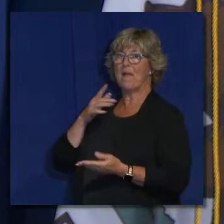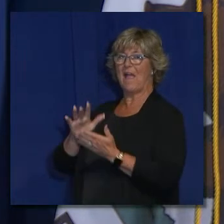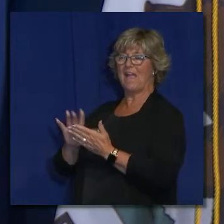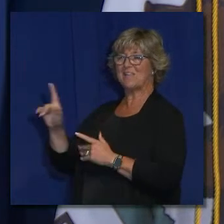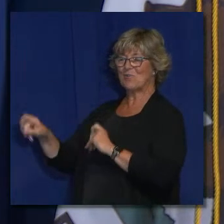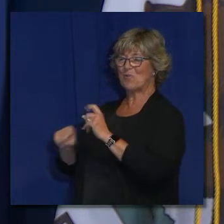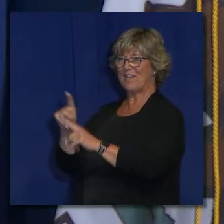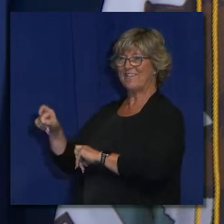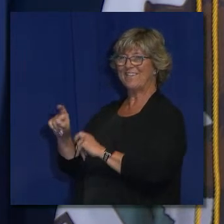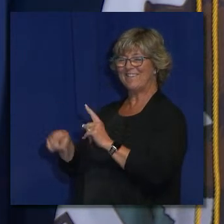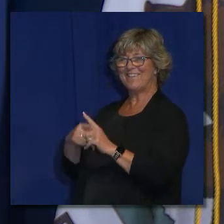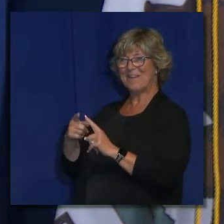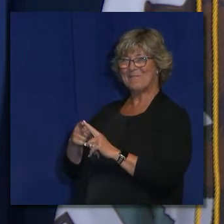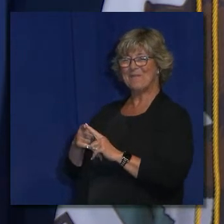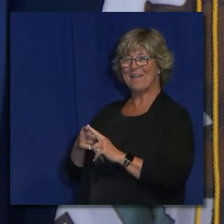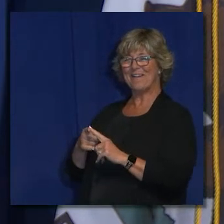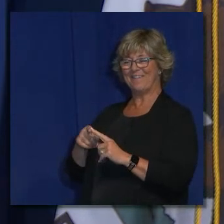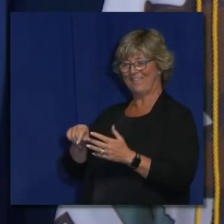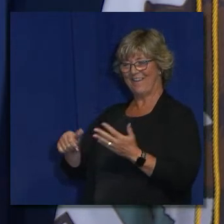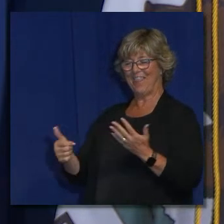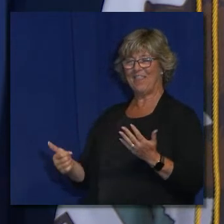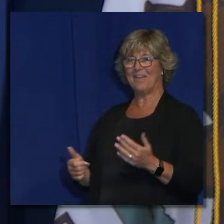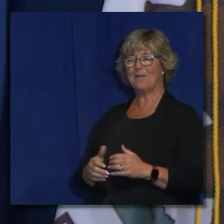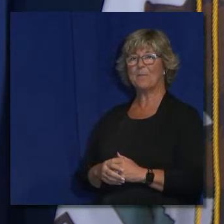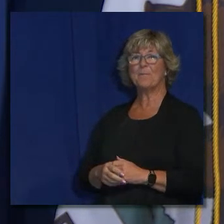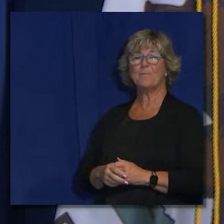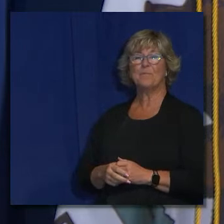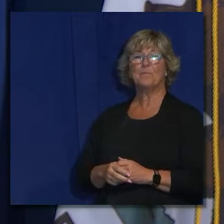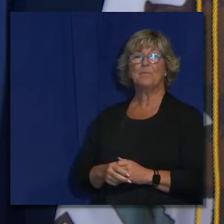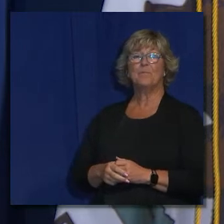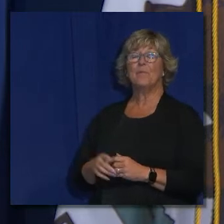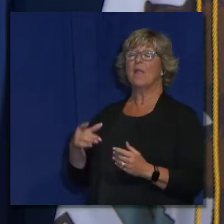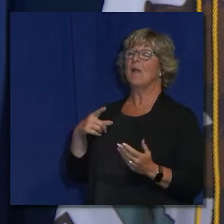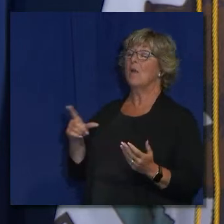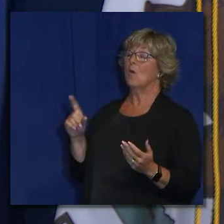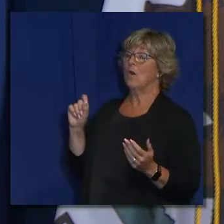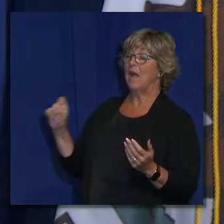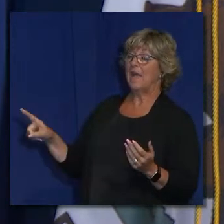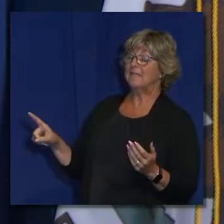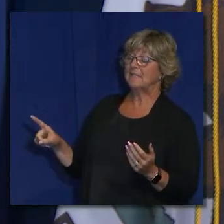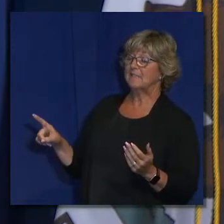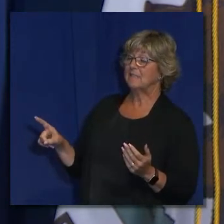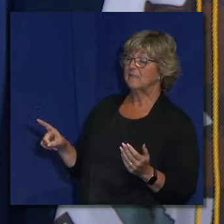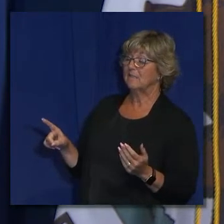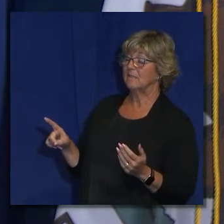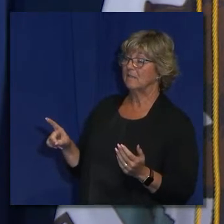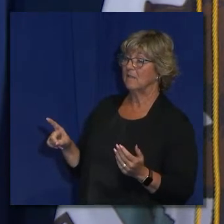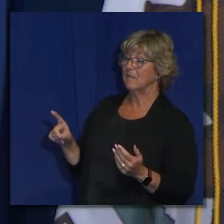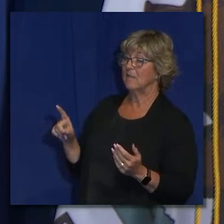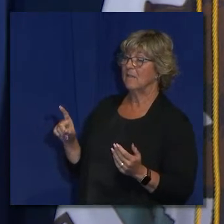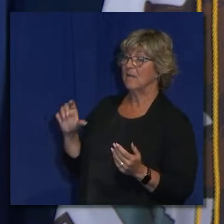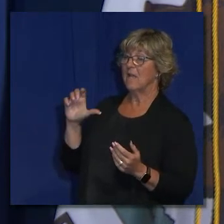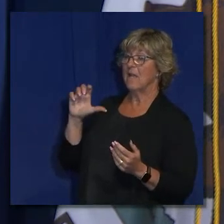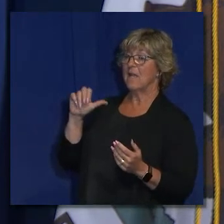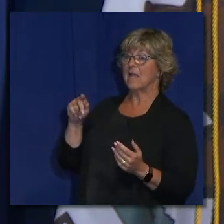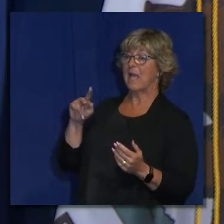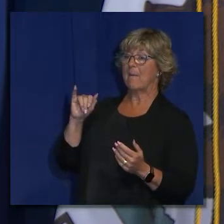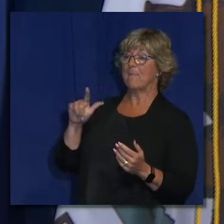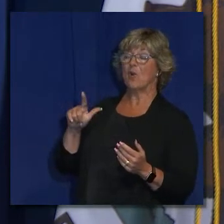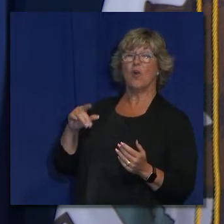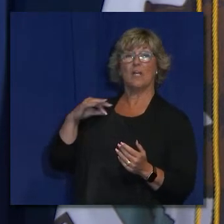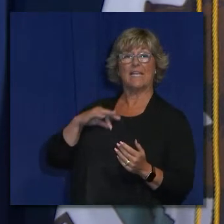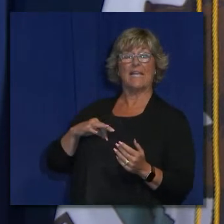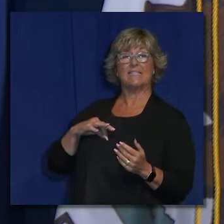these questions about subventions and everything else. I wanted to ask about capital gains. I saw